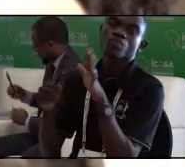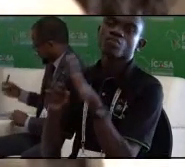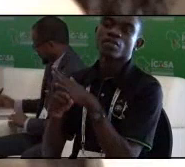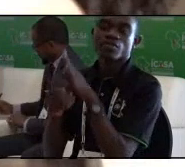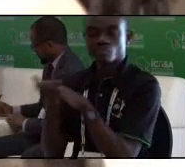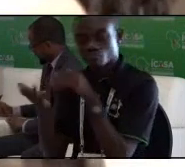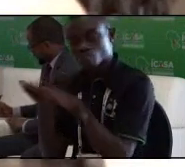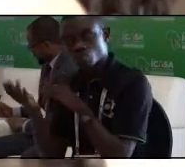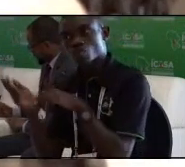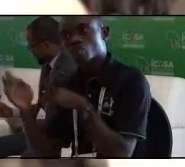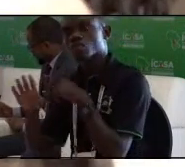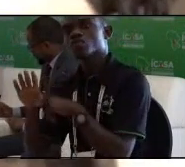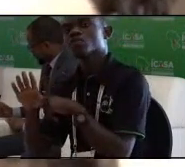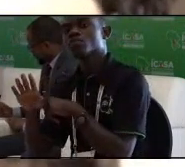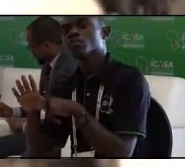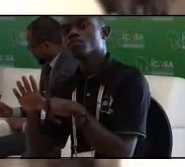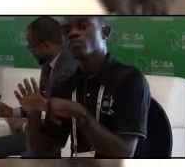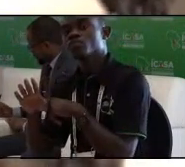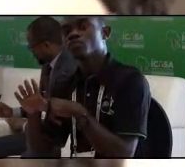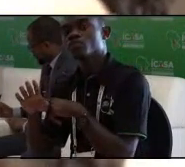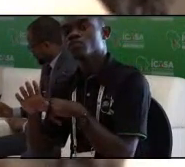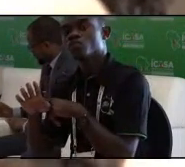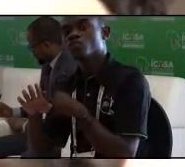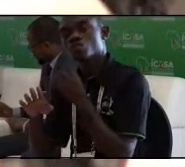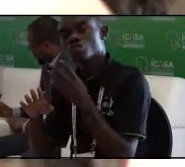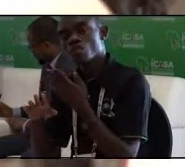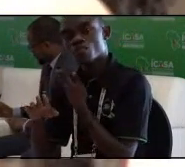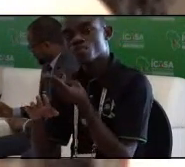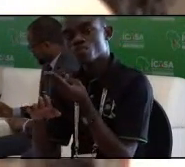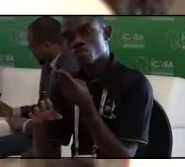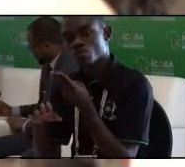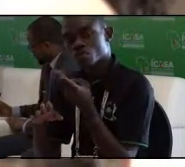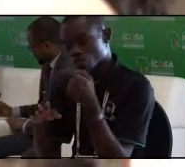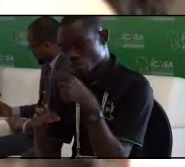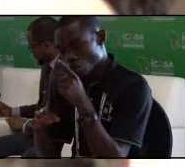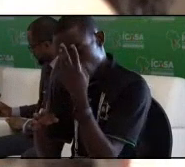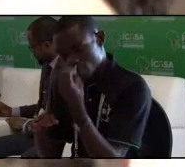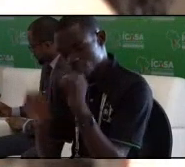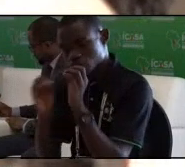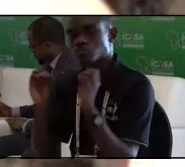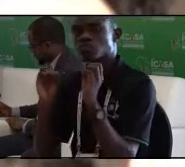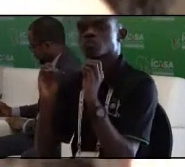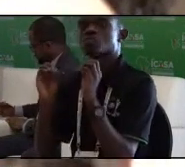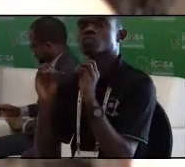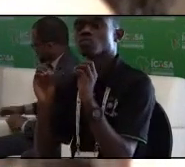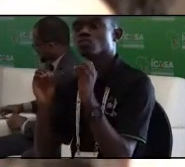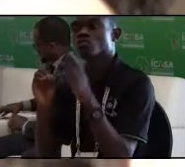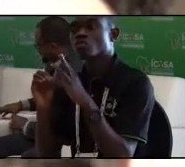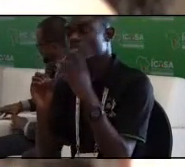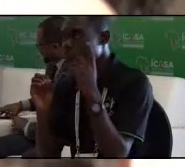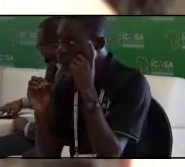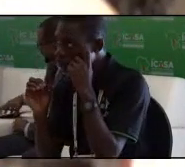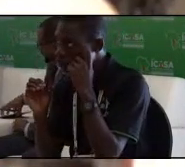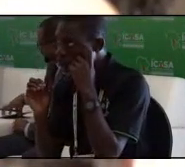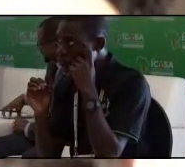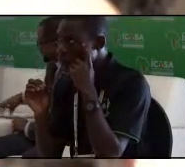full. So people are pulling, people are demanding. People want the facilities and the kits are not there. Because